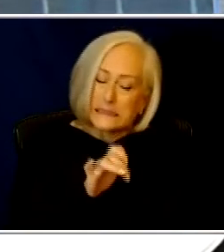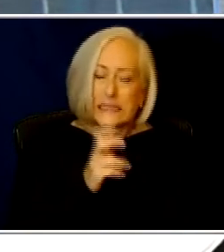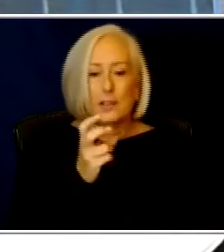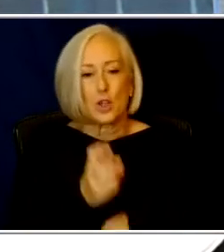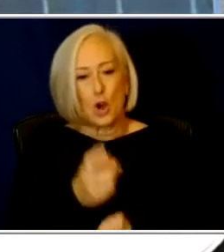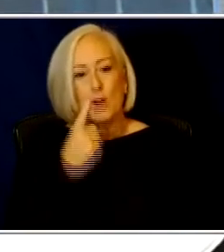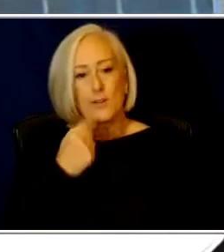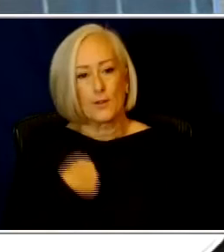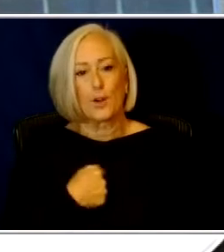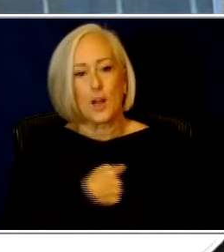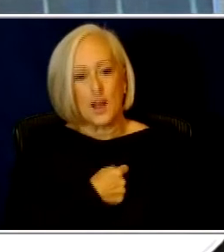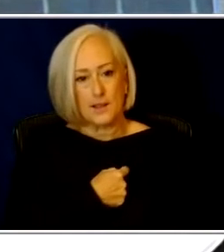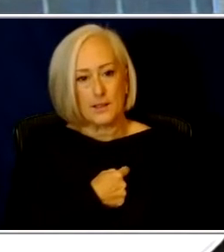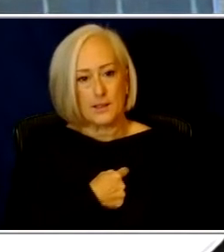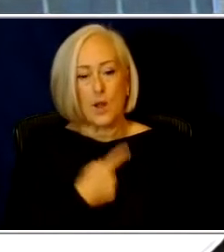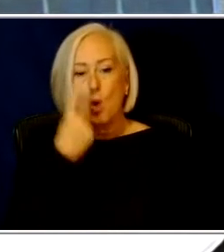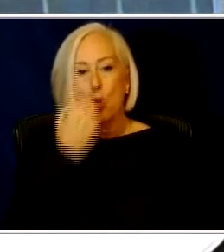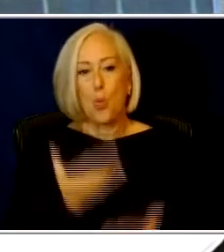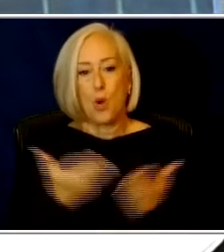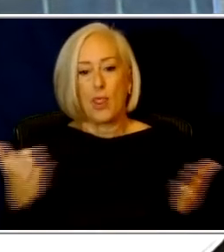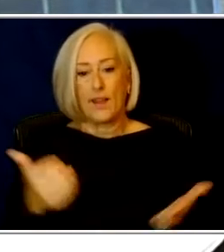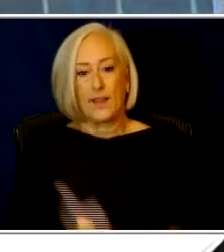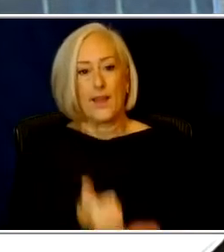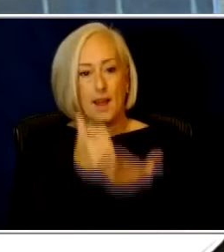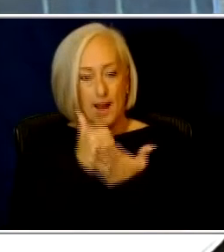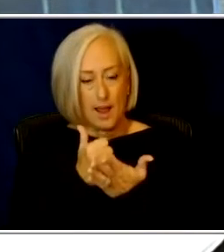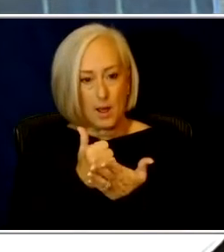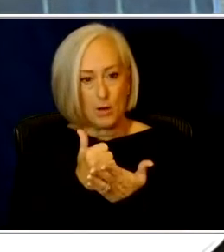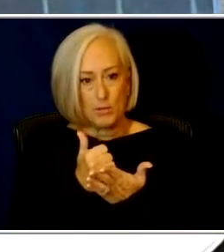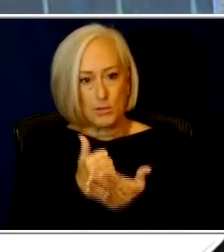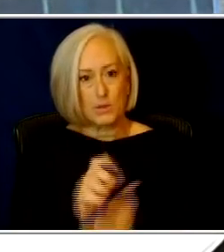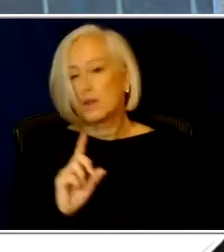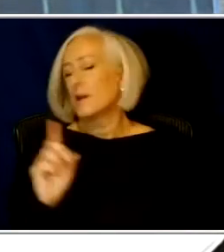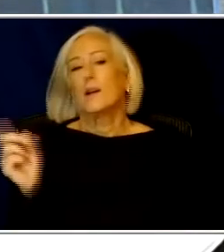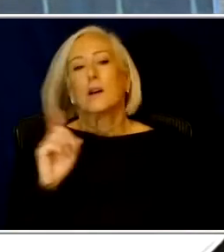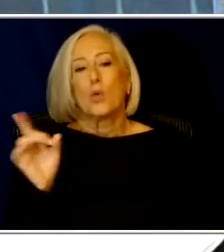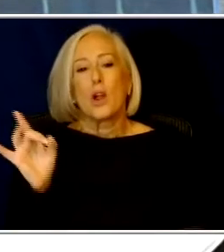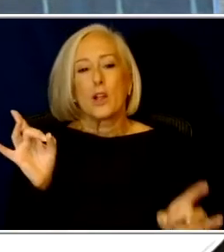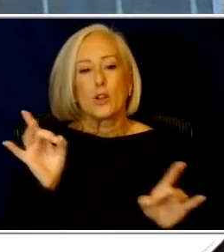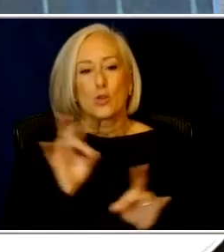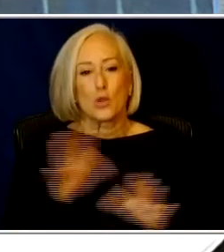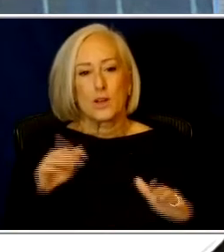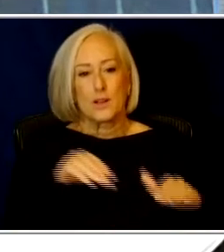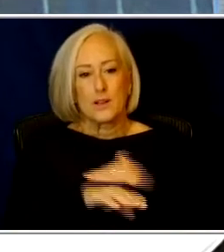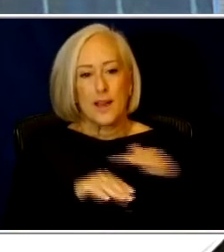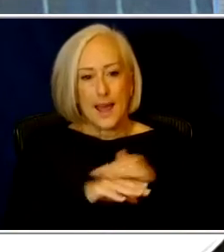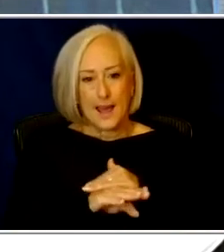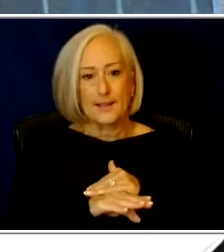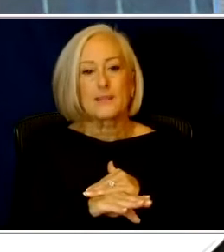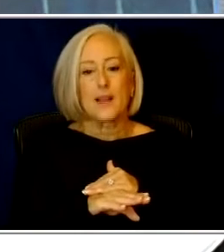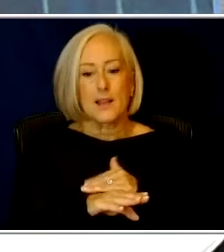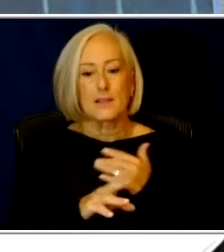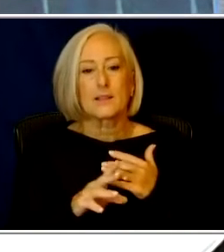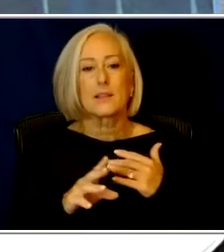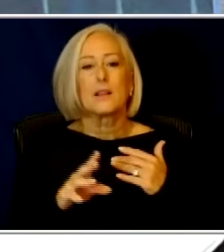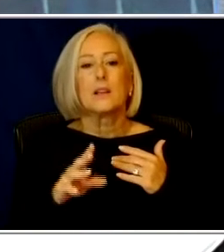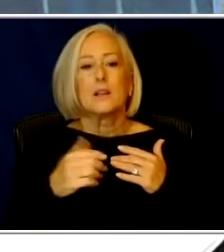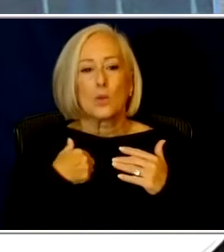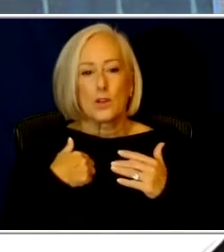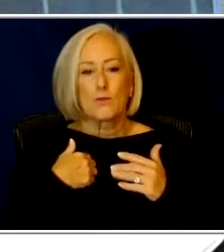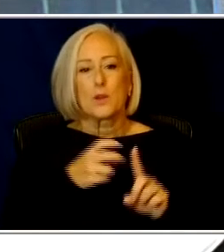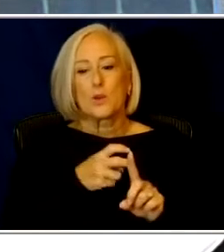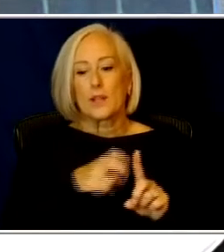things that we've done that's been really helpful is we have a critical access, we have a dish hospital, we have a soul community, and we really have been moving people back and